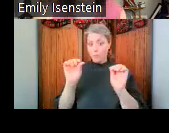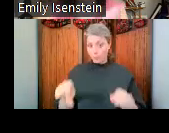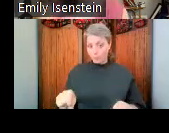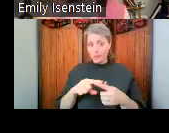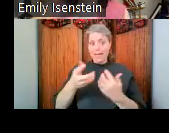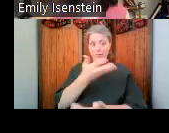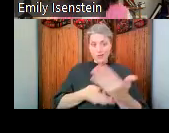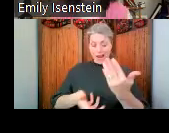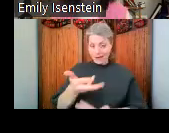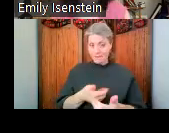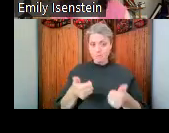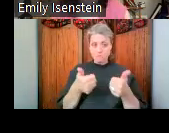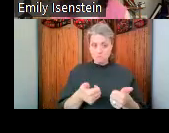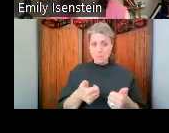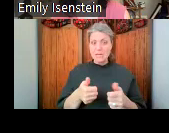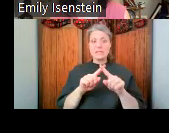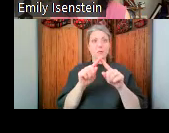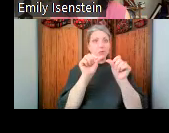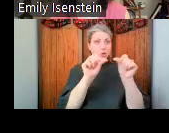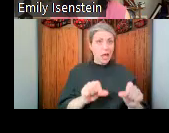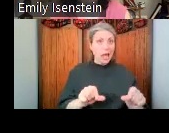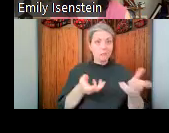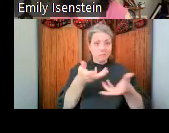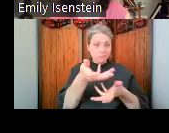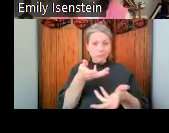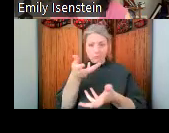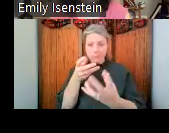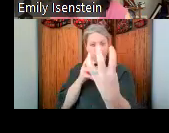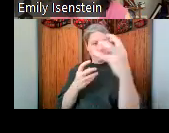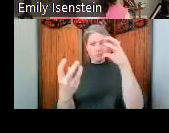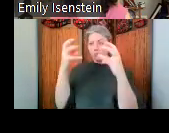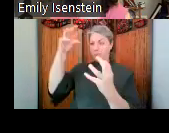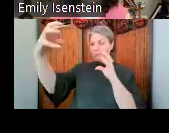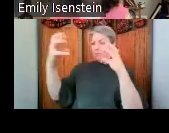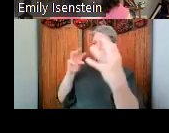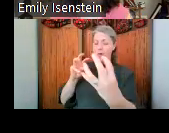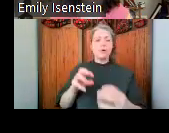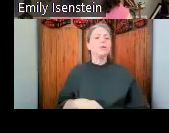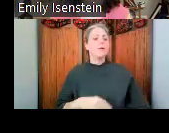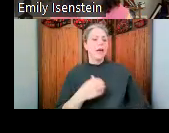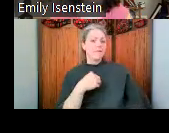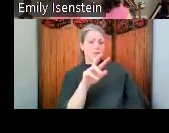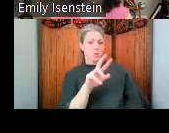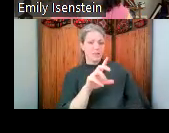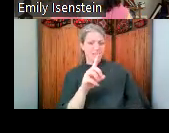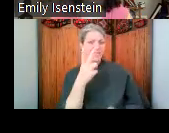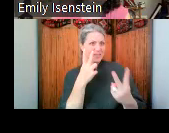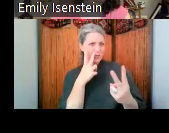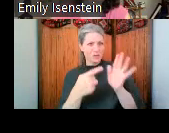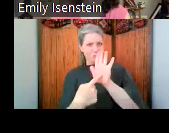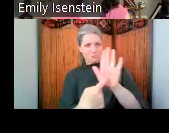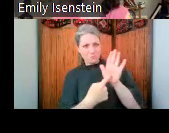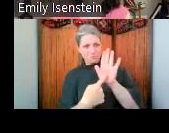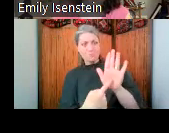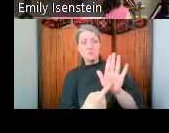different shapes and things that people can interact with. We can also have three-dimensional visual presentation